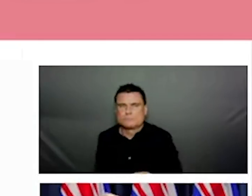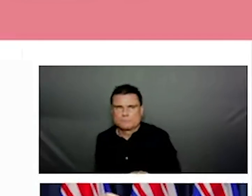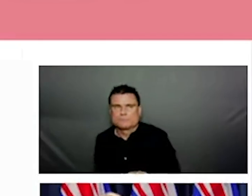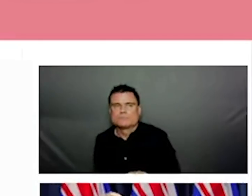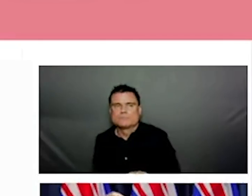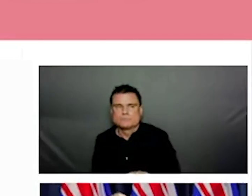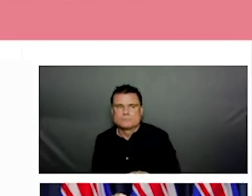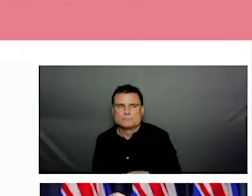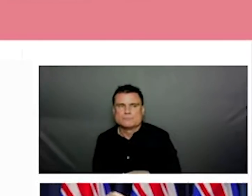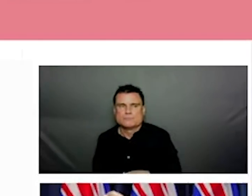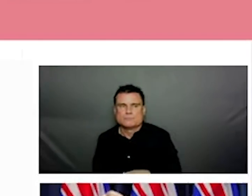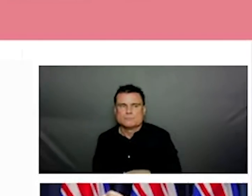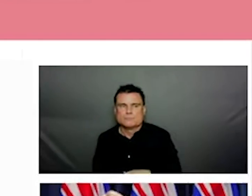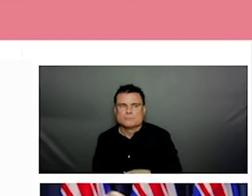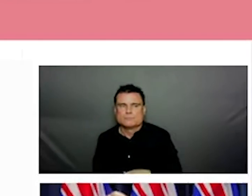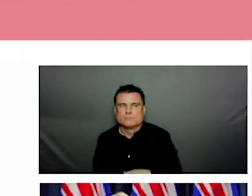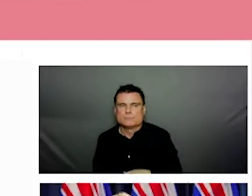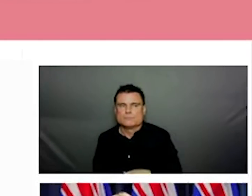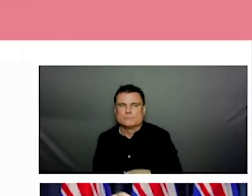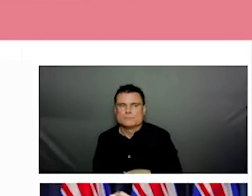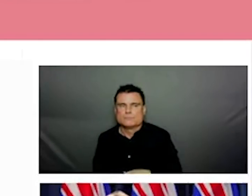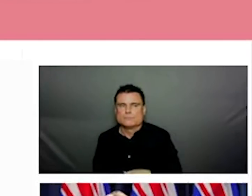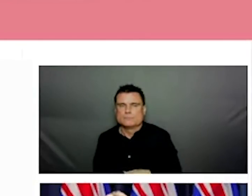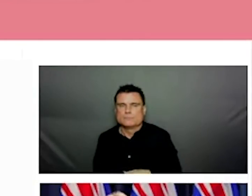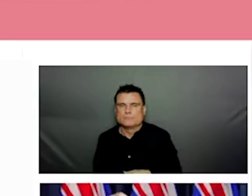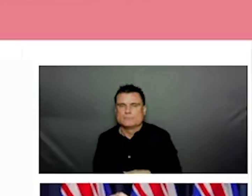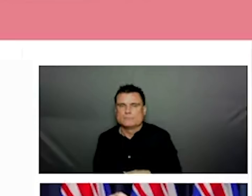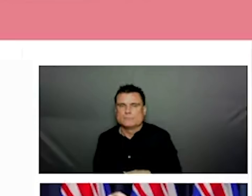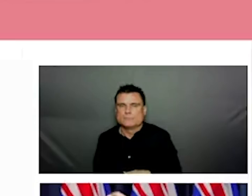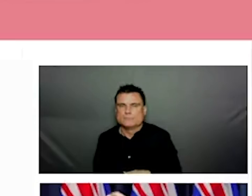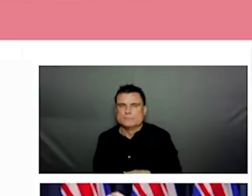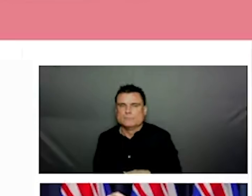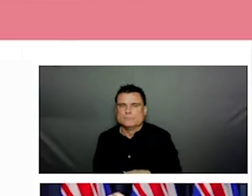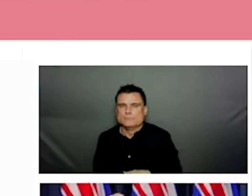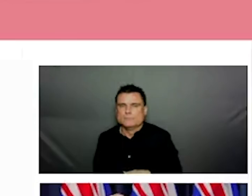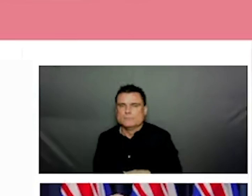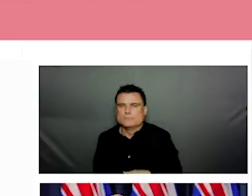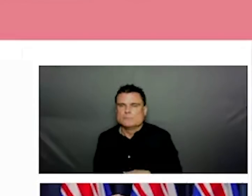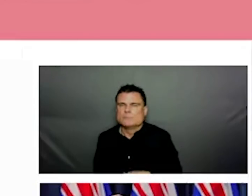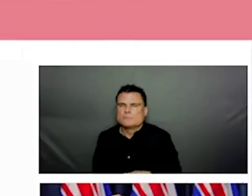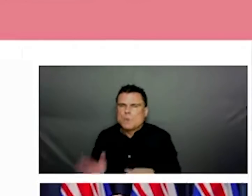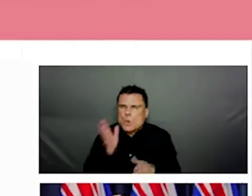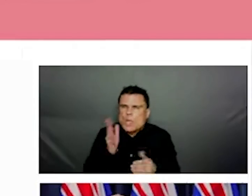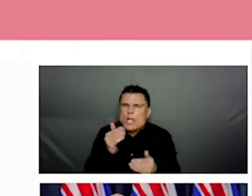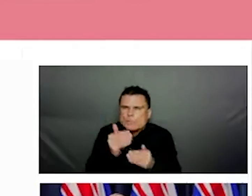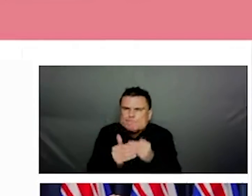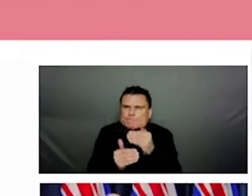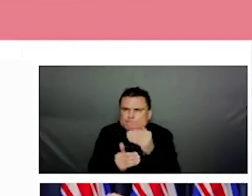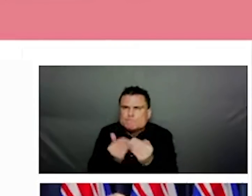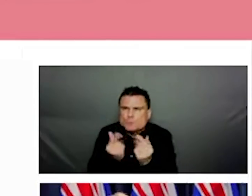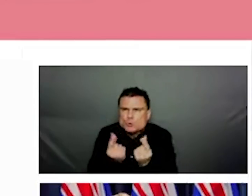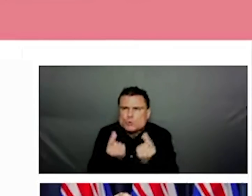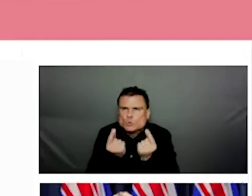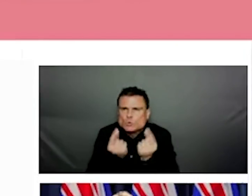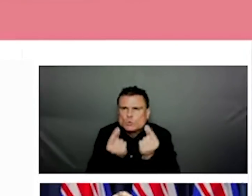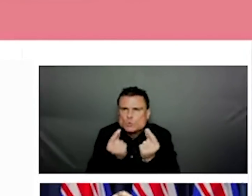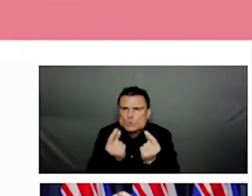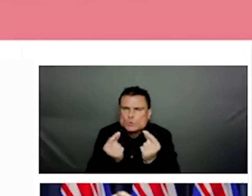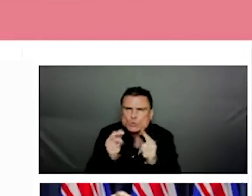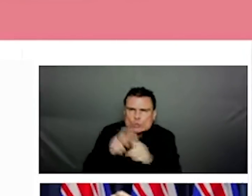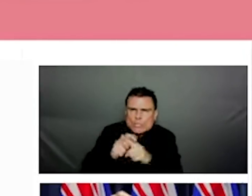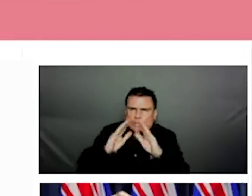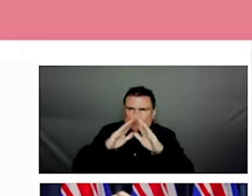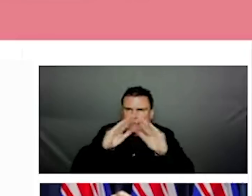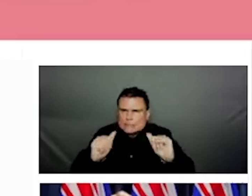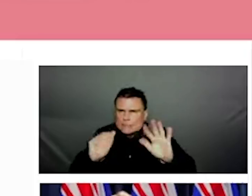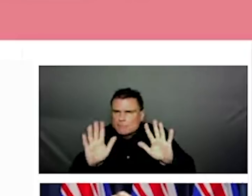of testing the system, making sure the planning and the logistics is getting into place. And that is coming together. It